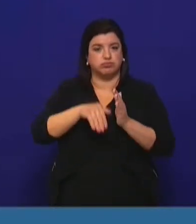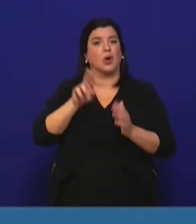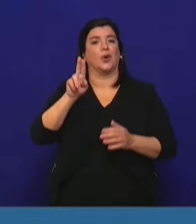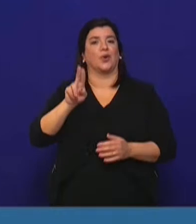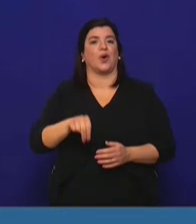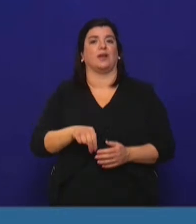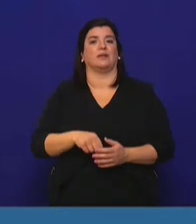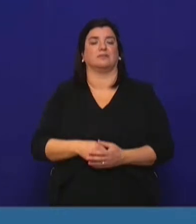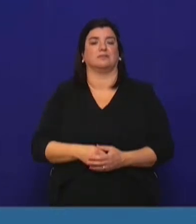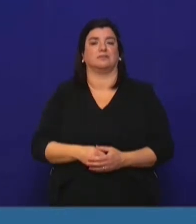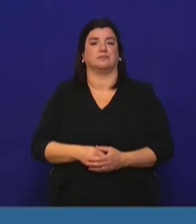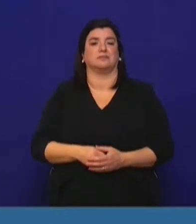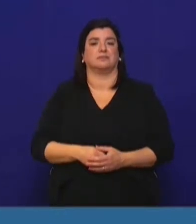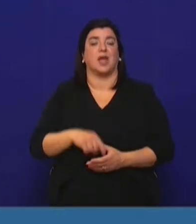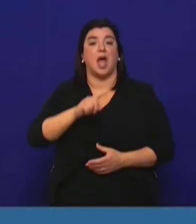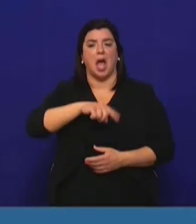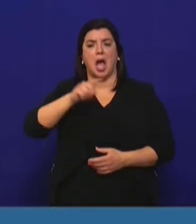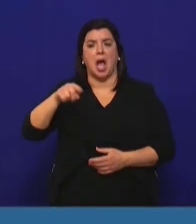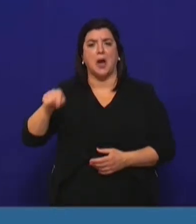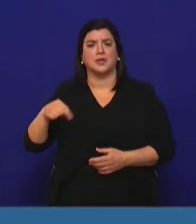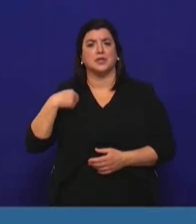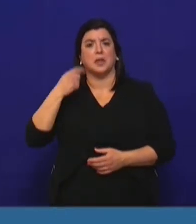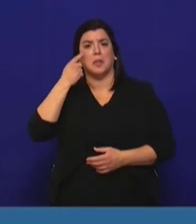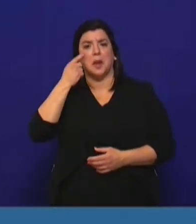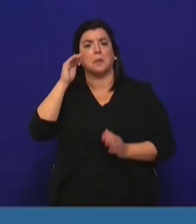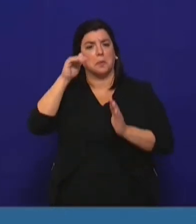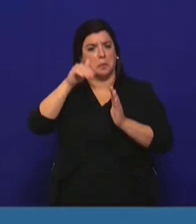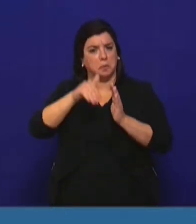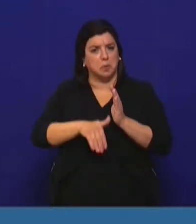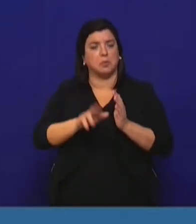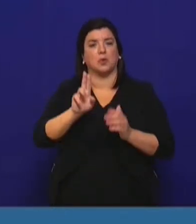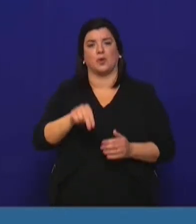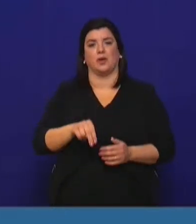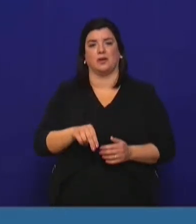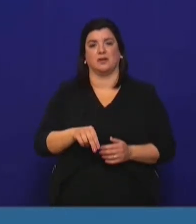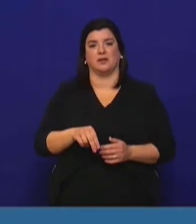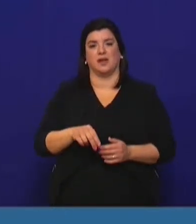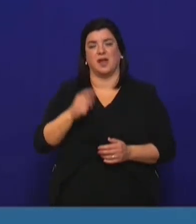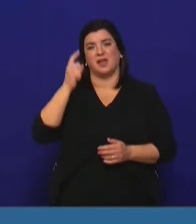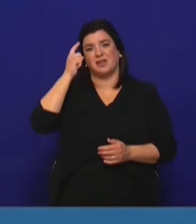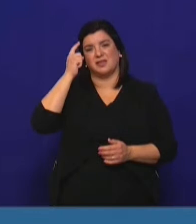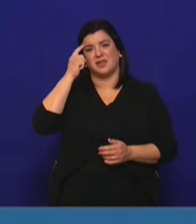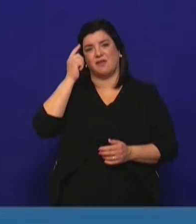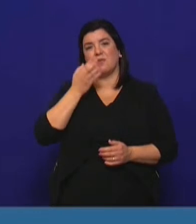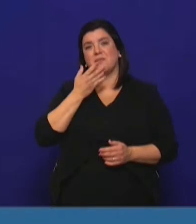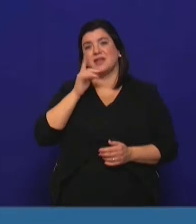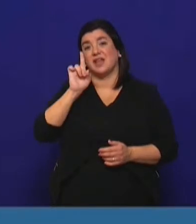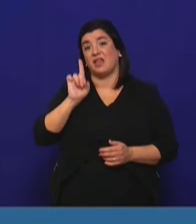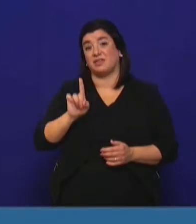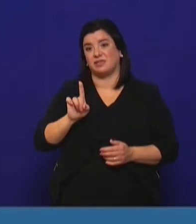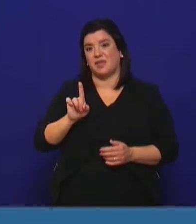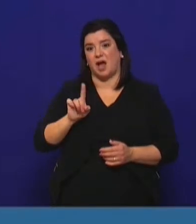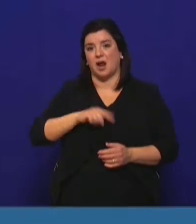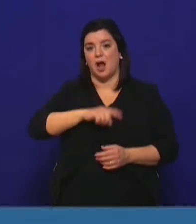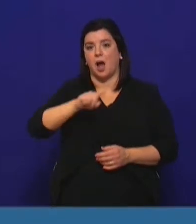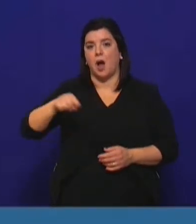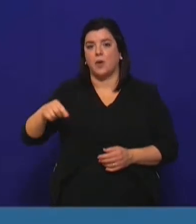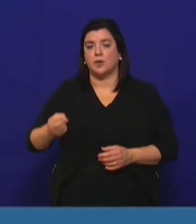Għawdex ukoll qegħdin naraw nuqqas ta' każijiet, ftakru li kellna dak il-pik fil-bidu ta' Jannar f'Għawdex u issa